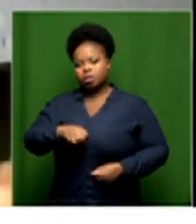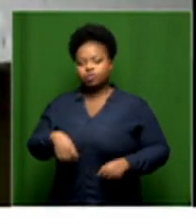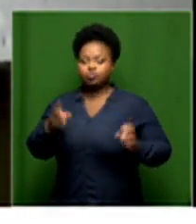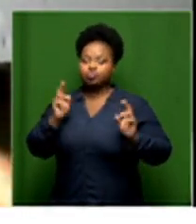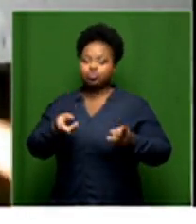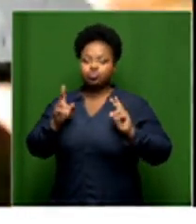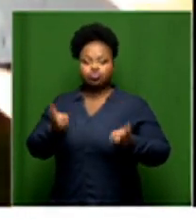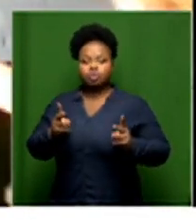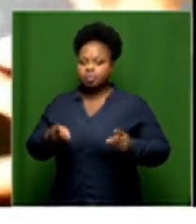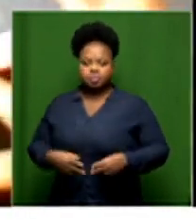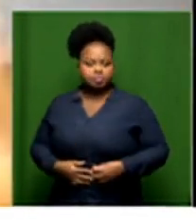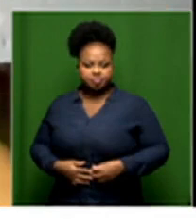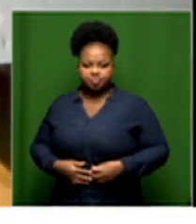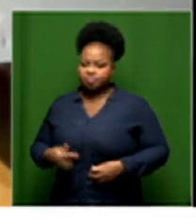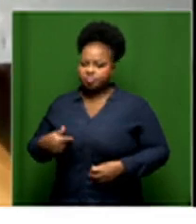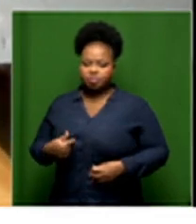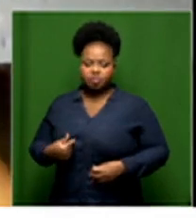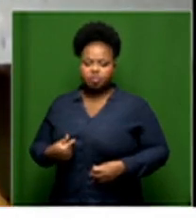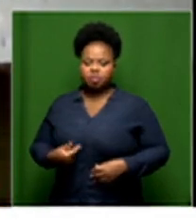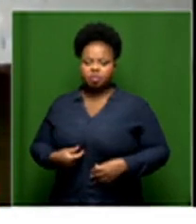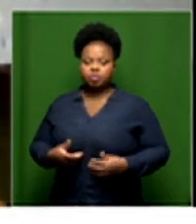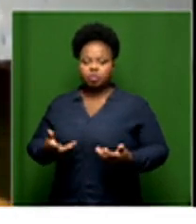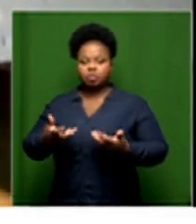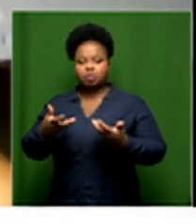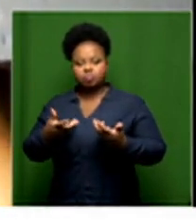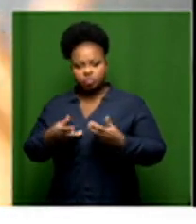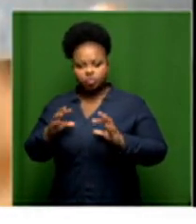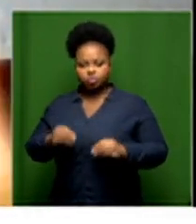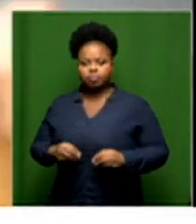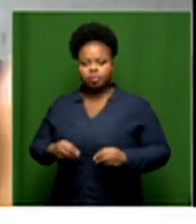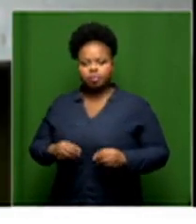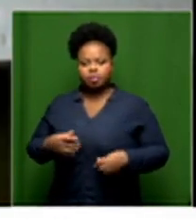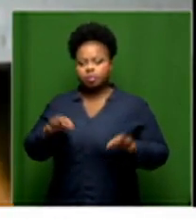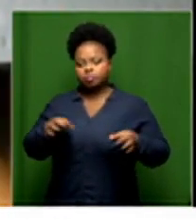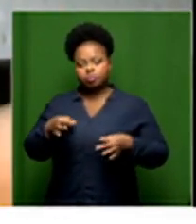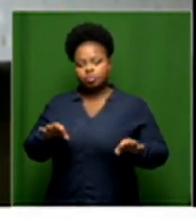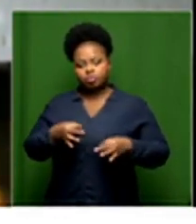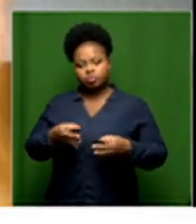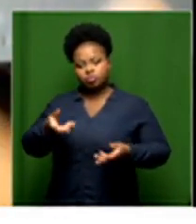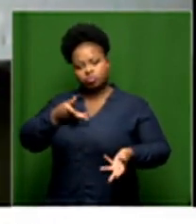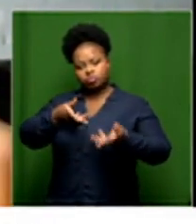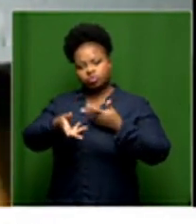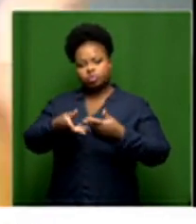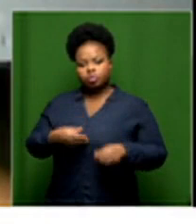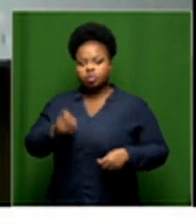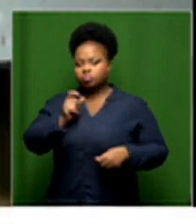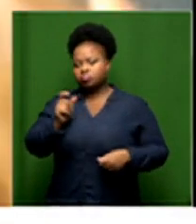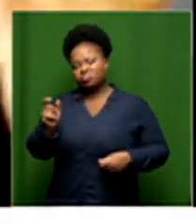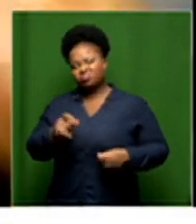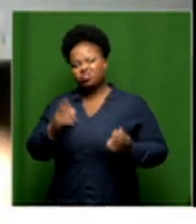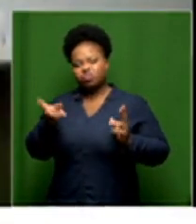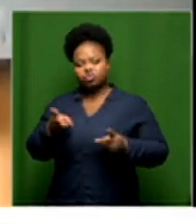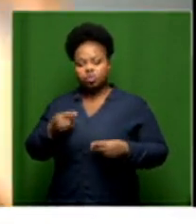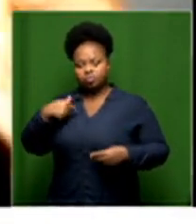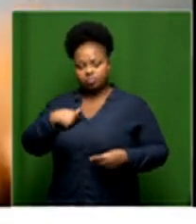naturally. I don't stuff myself with so many things. Like I let the music actually talk to me, the lyrics come naturally. So basically,